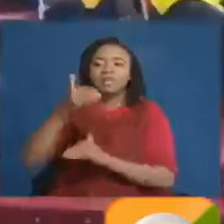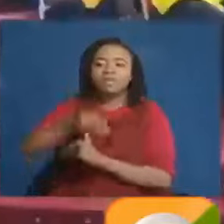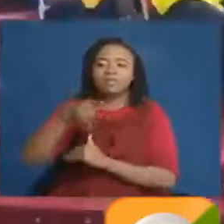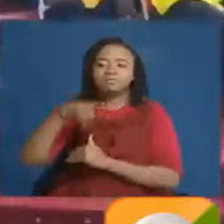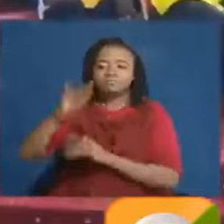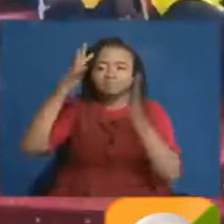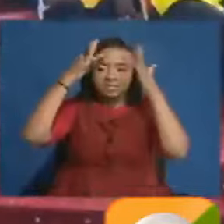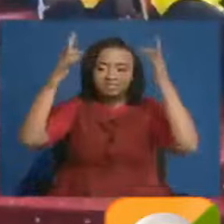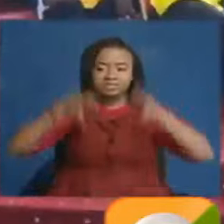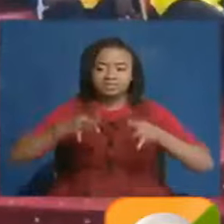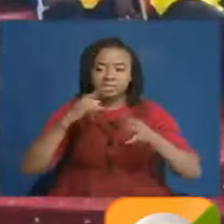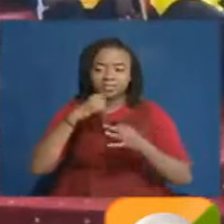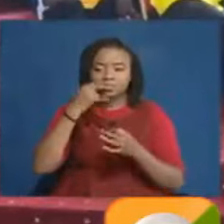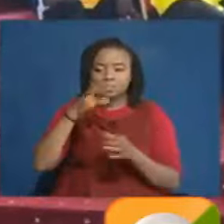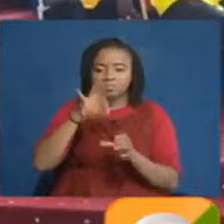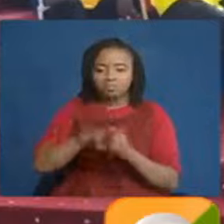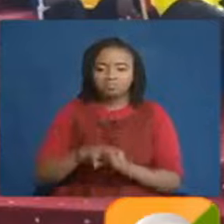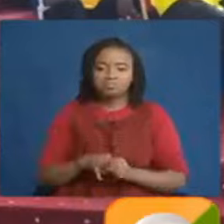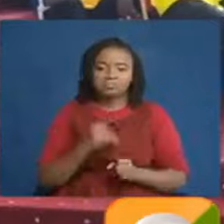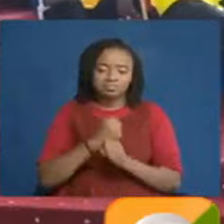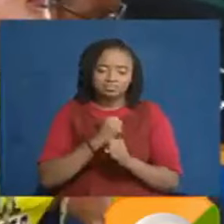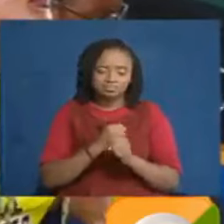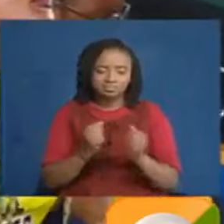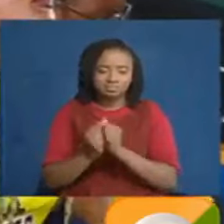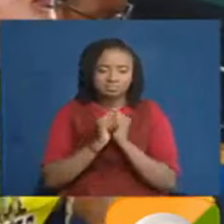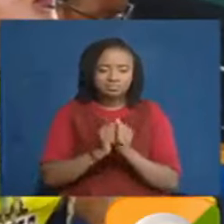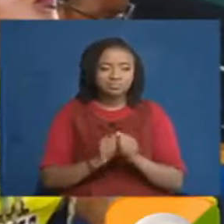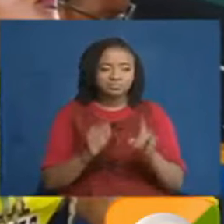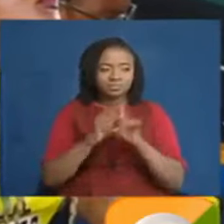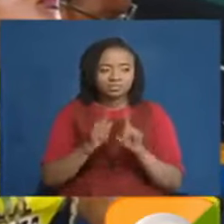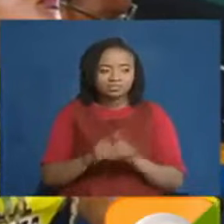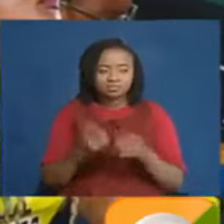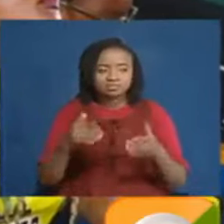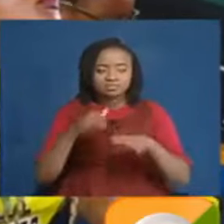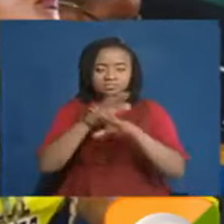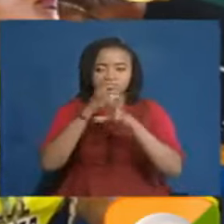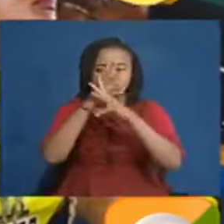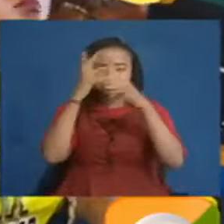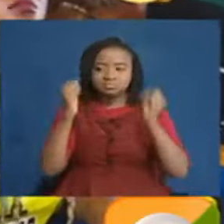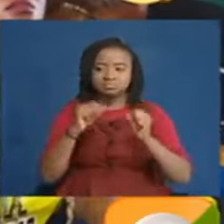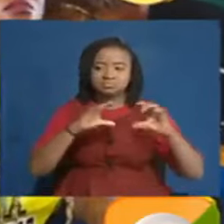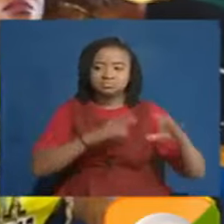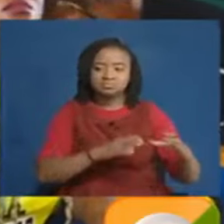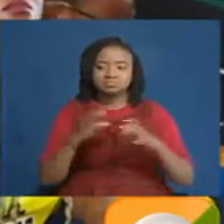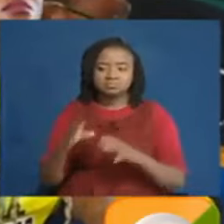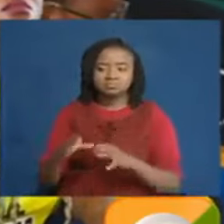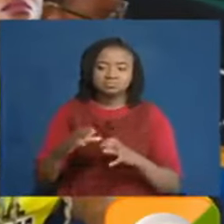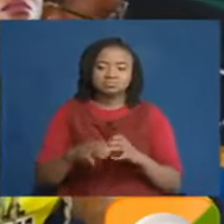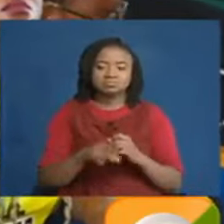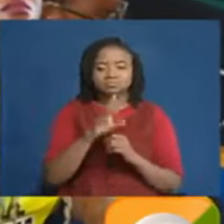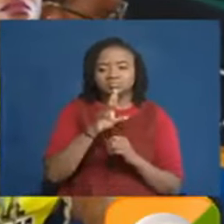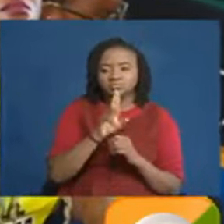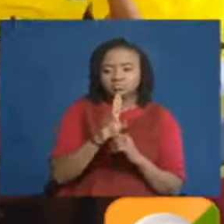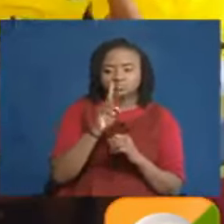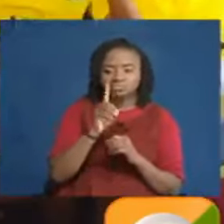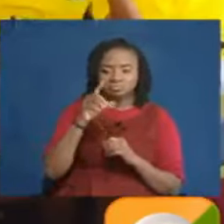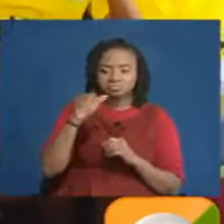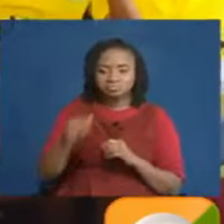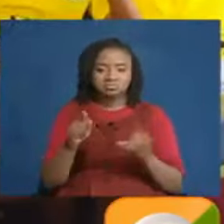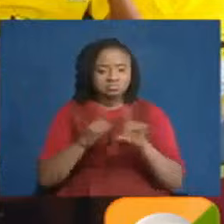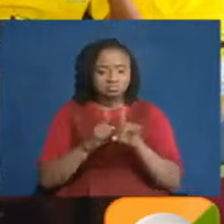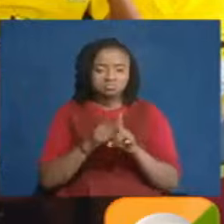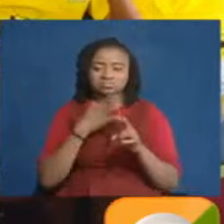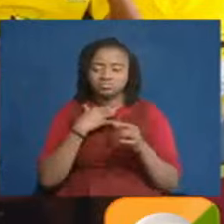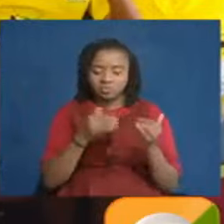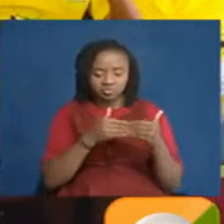kazi. The deputy president's party, the United Democratic Alliance, also seemingly keen on cutting links